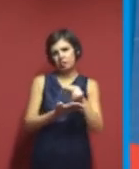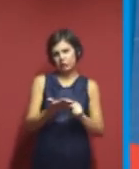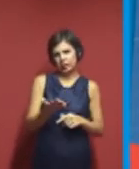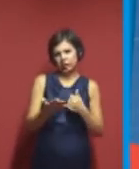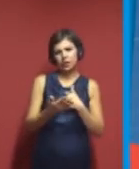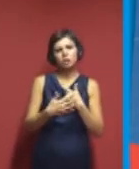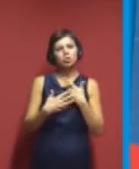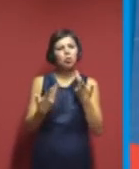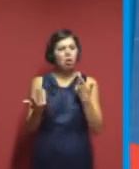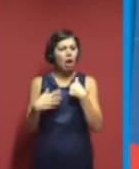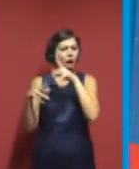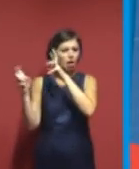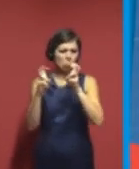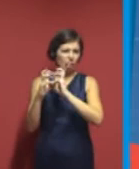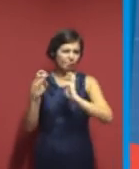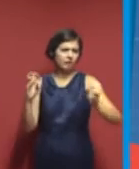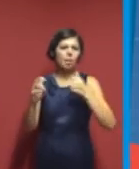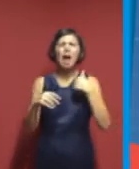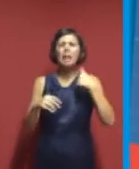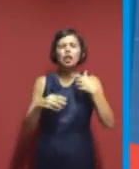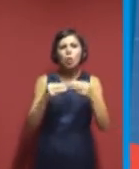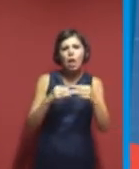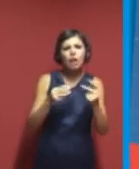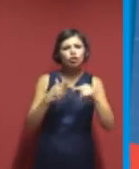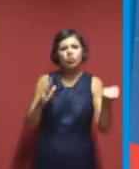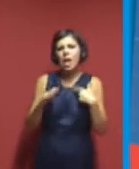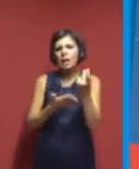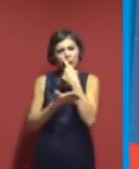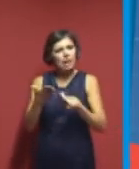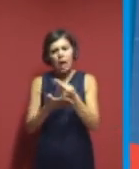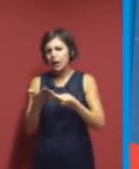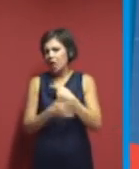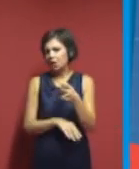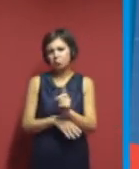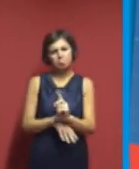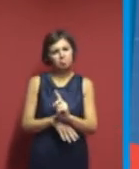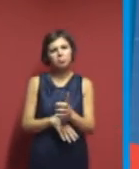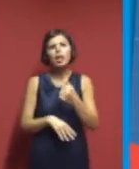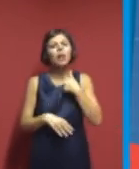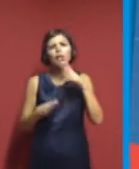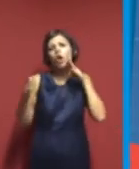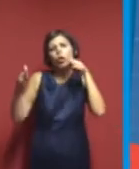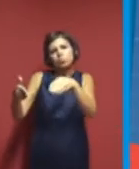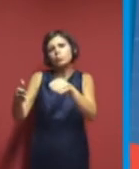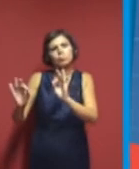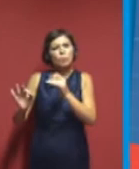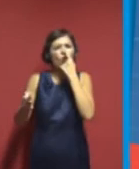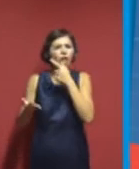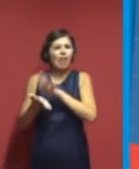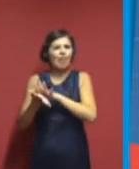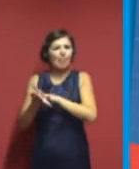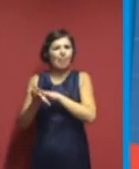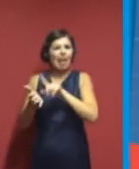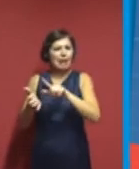not an engineer, I'm not a designer. I'm a literary guy. I'm a critic and a